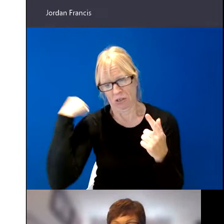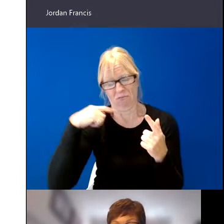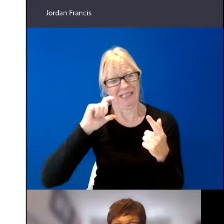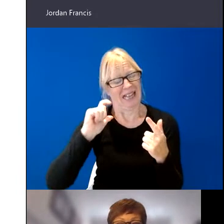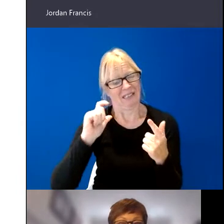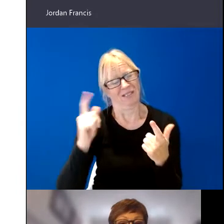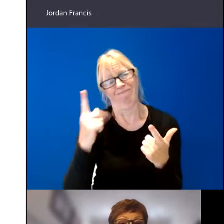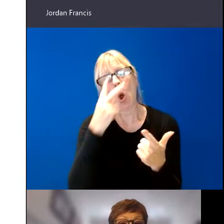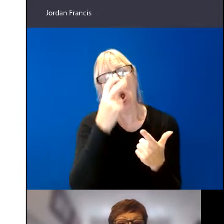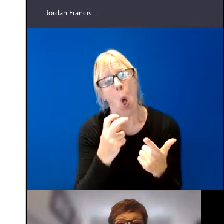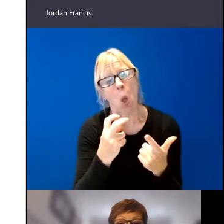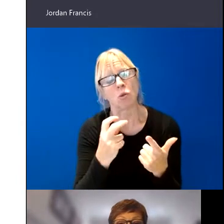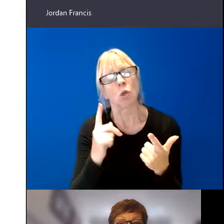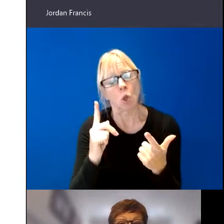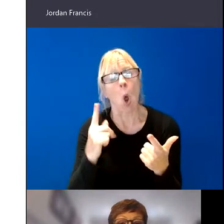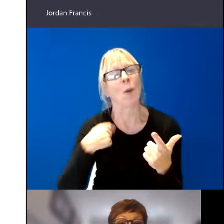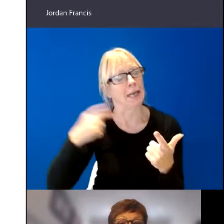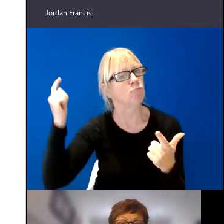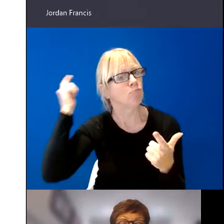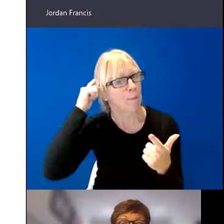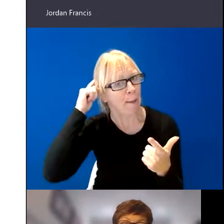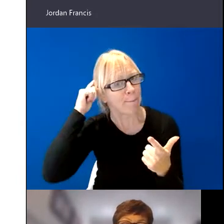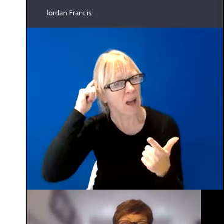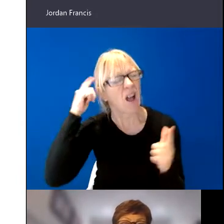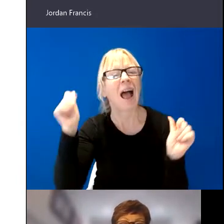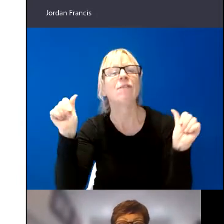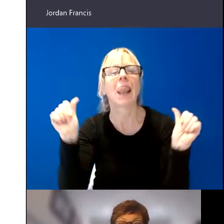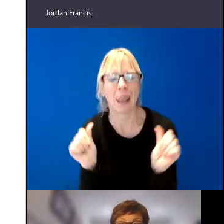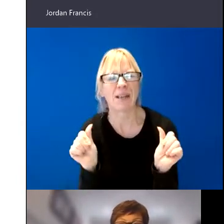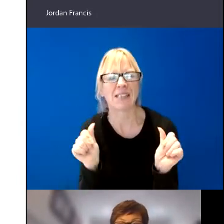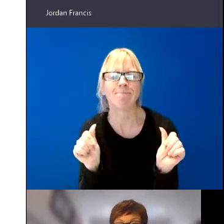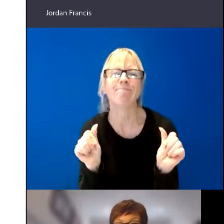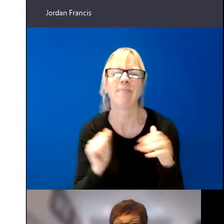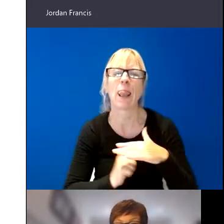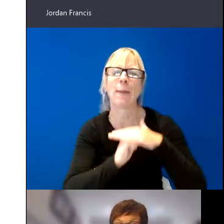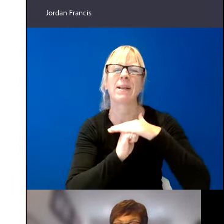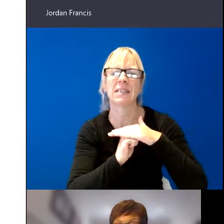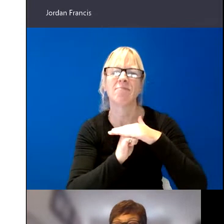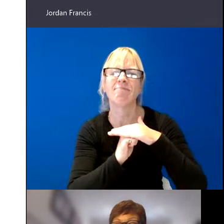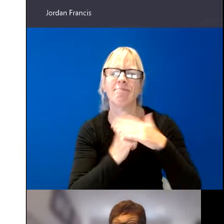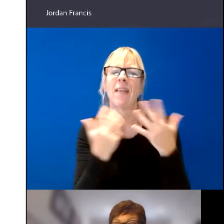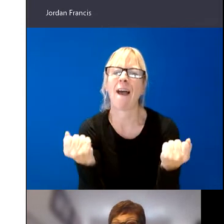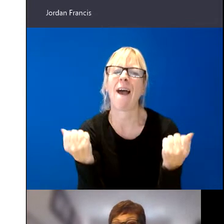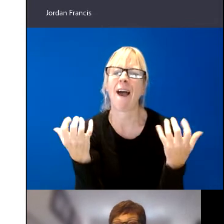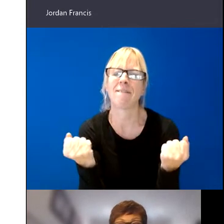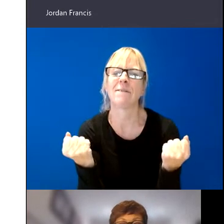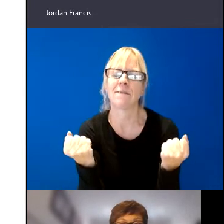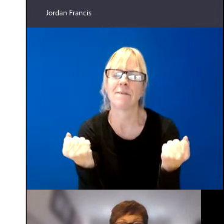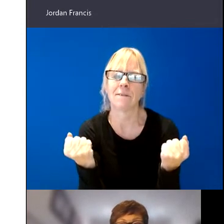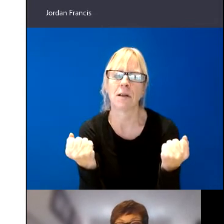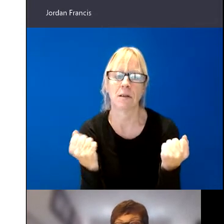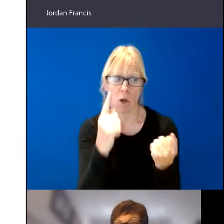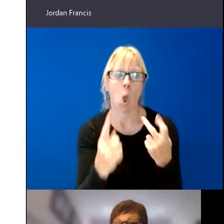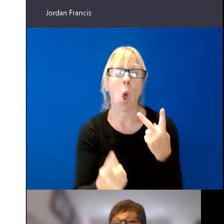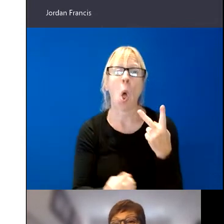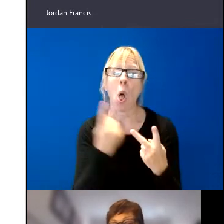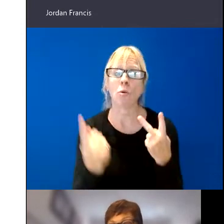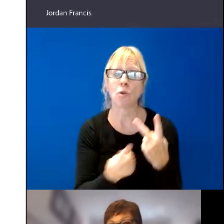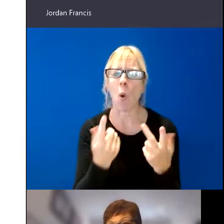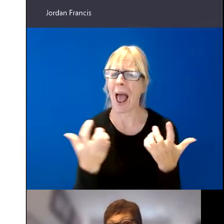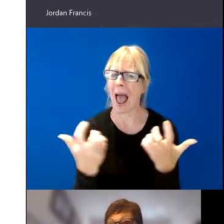that when we're interpreting the information in the profile. There's also limitations about the way people have been included